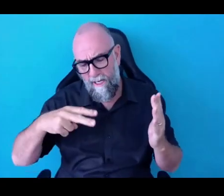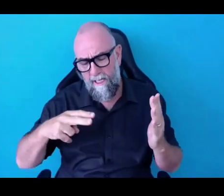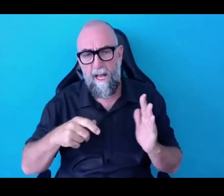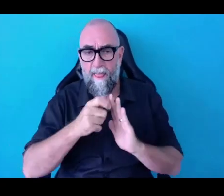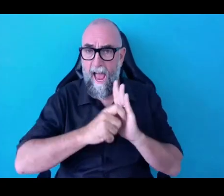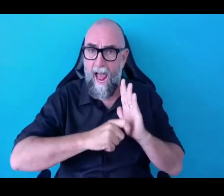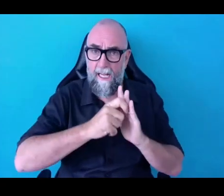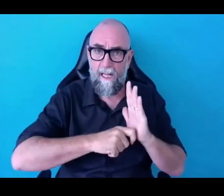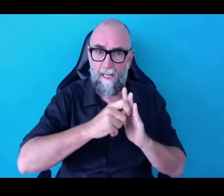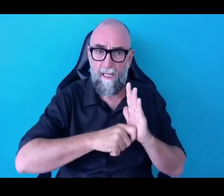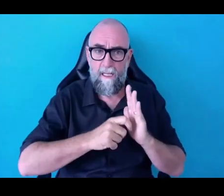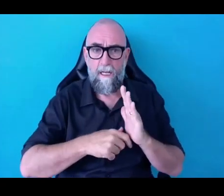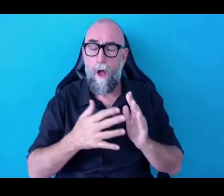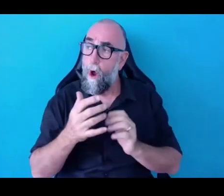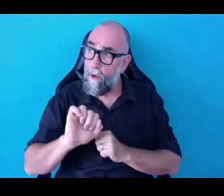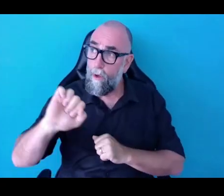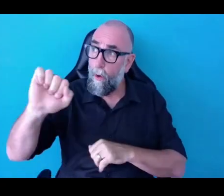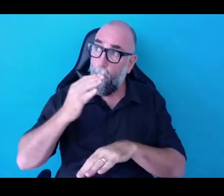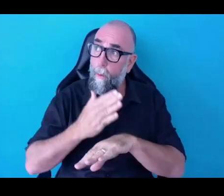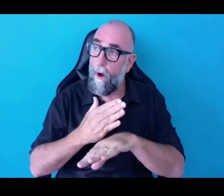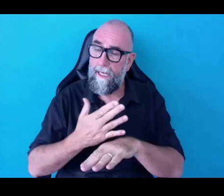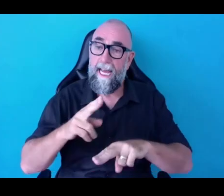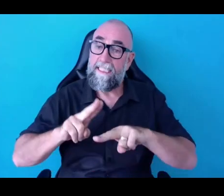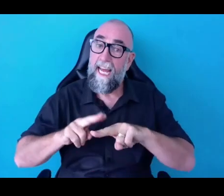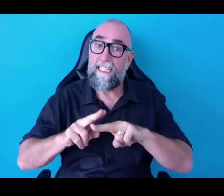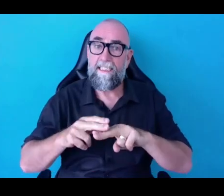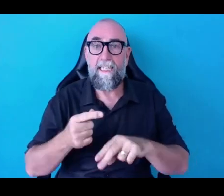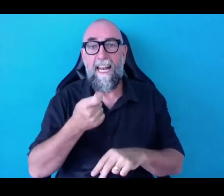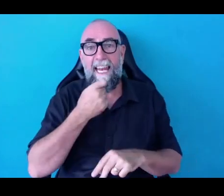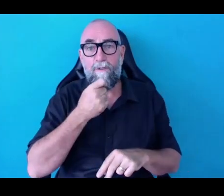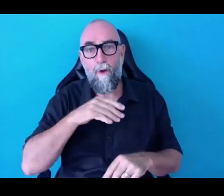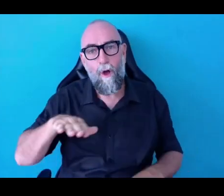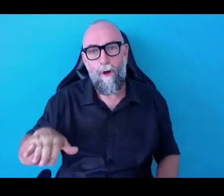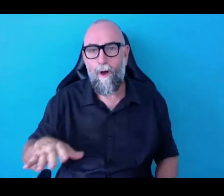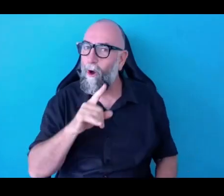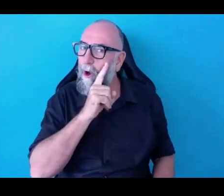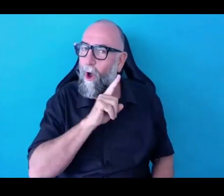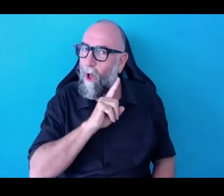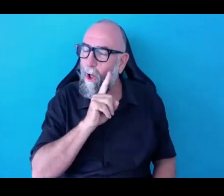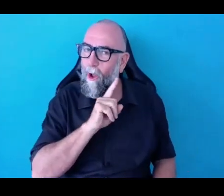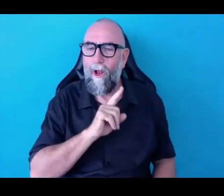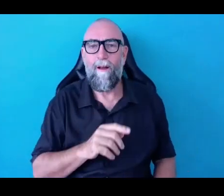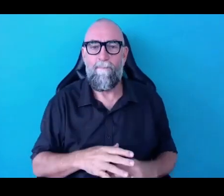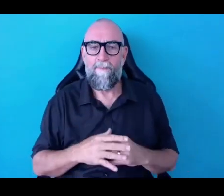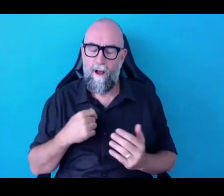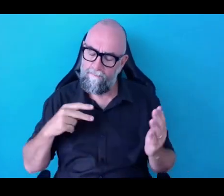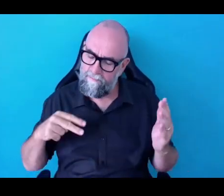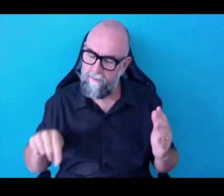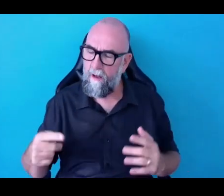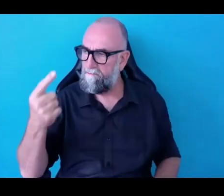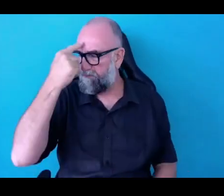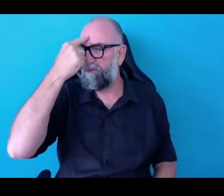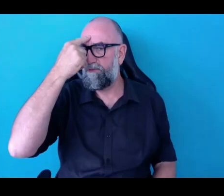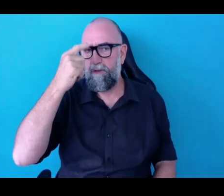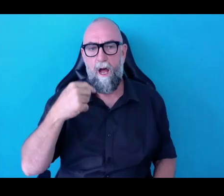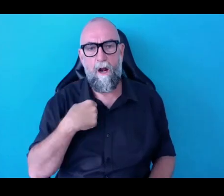Little Girl, number 2, came to mind, which was done in 1994. However, I thought about how the father sits